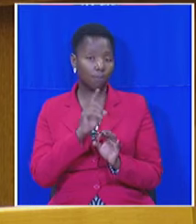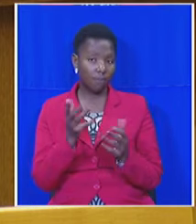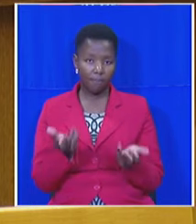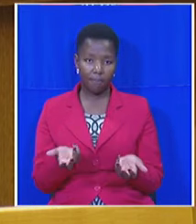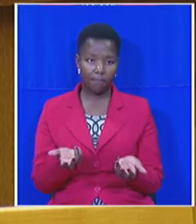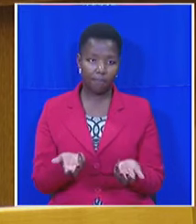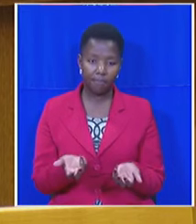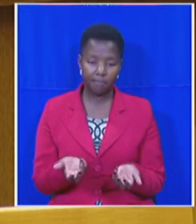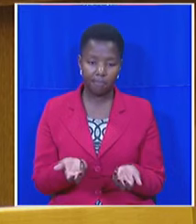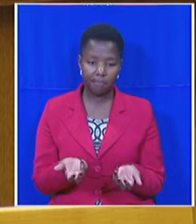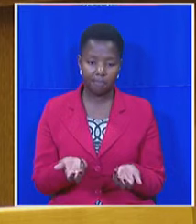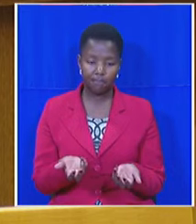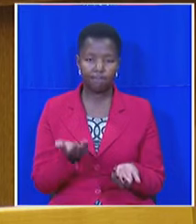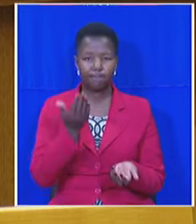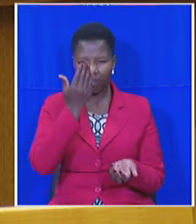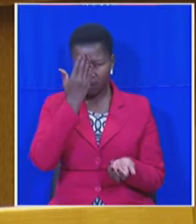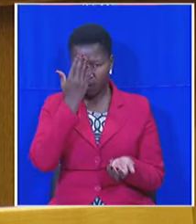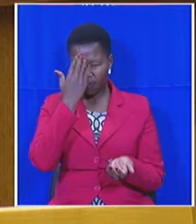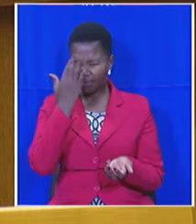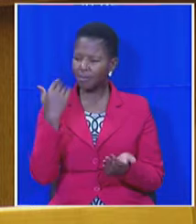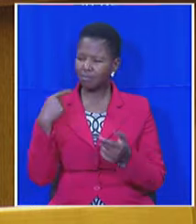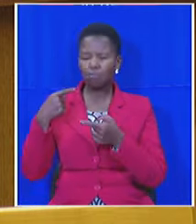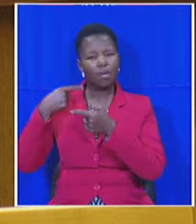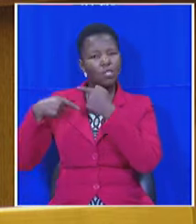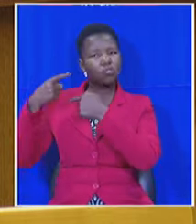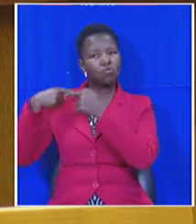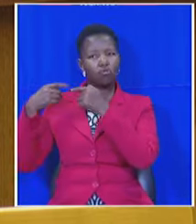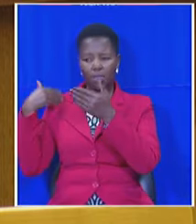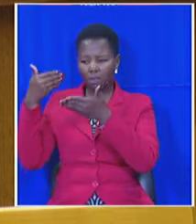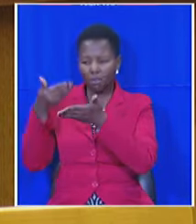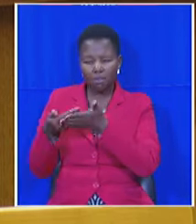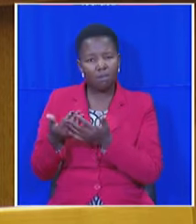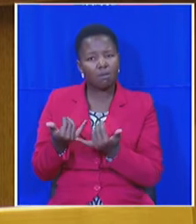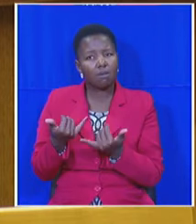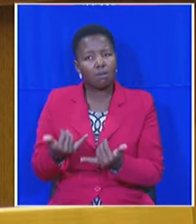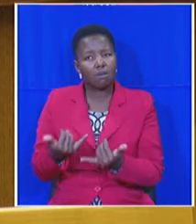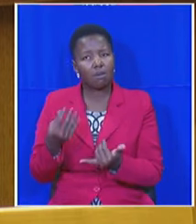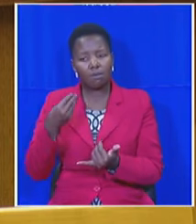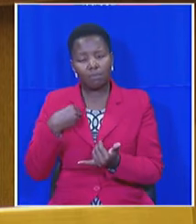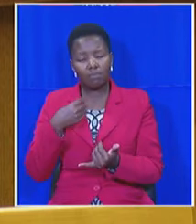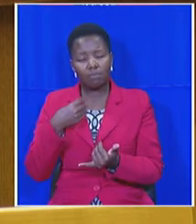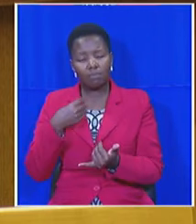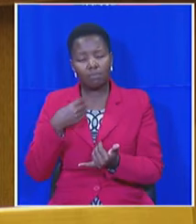Emlandweni wethu siqala siyabona ezemfundo, iDepartment yezemfundo